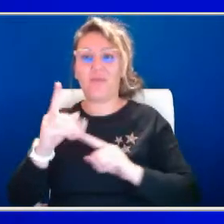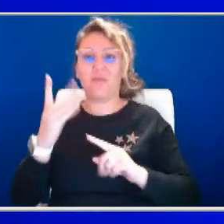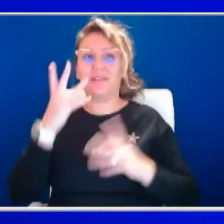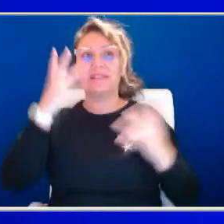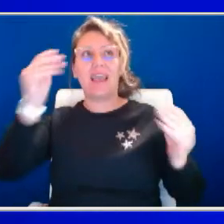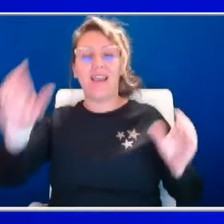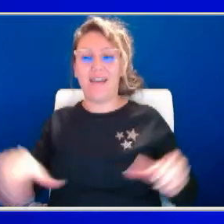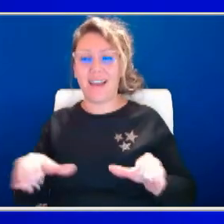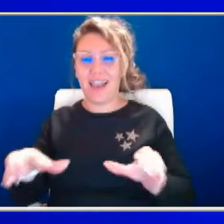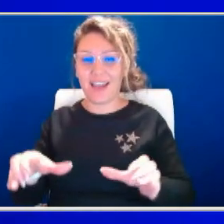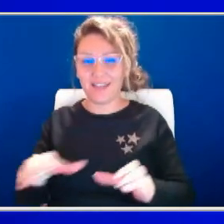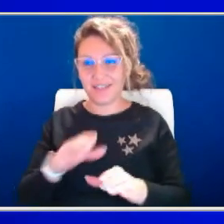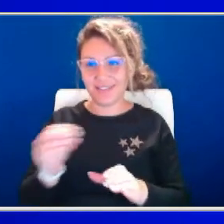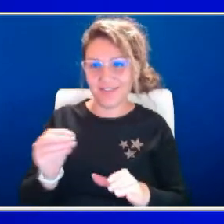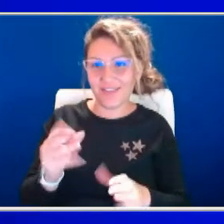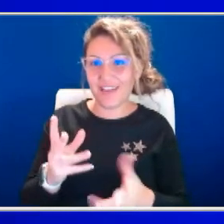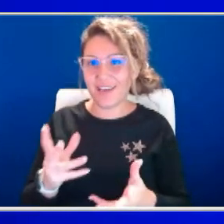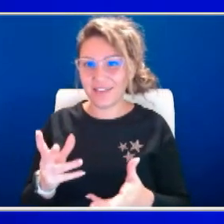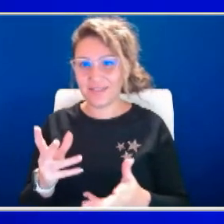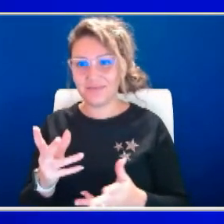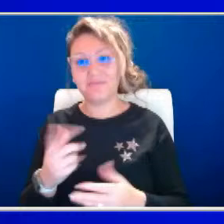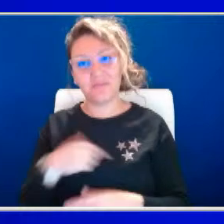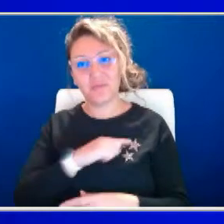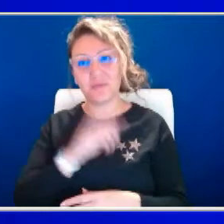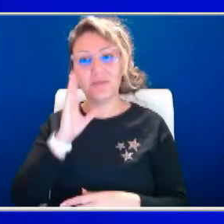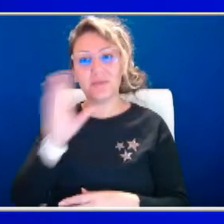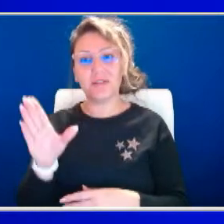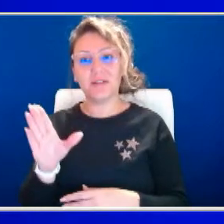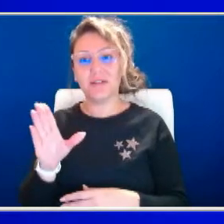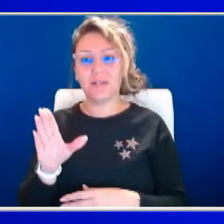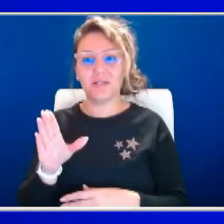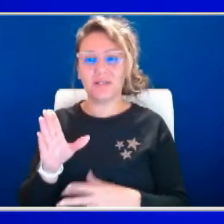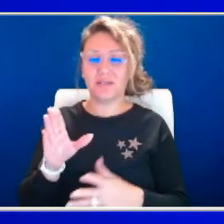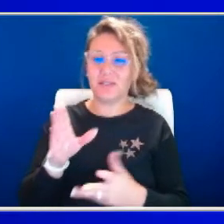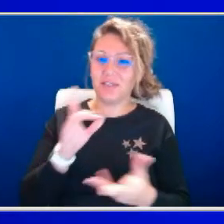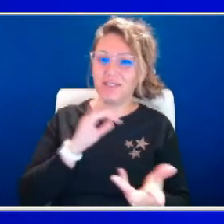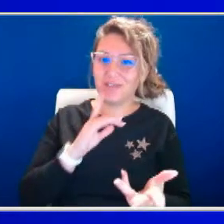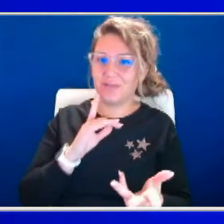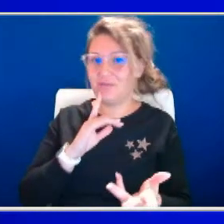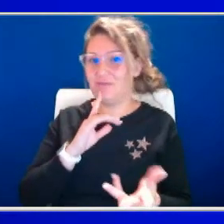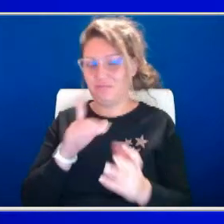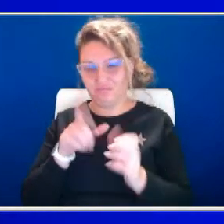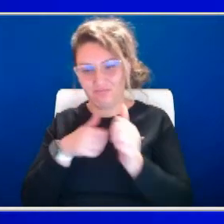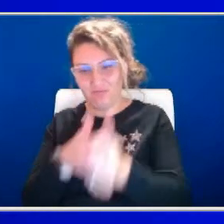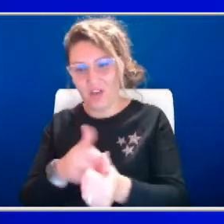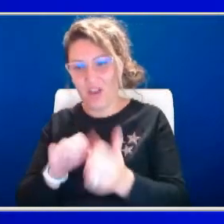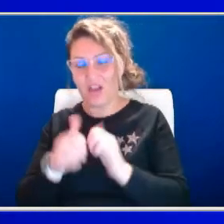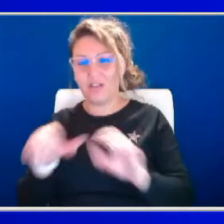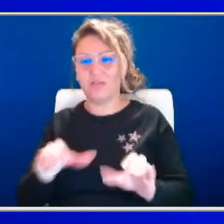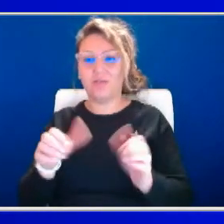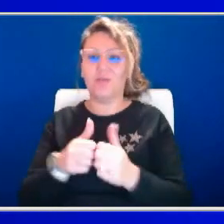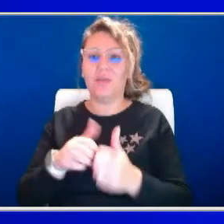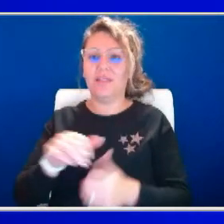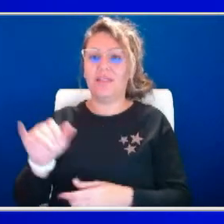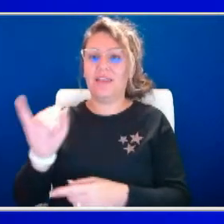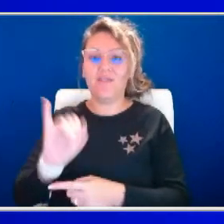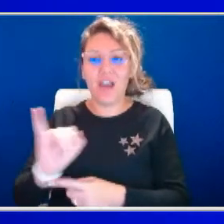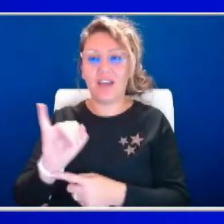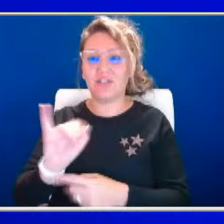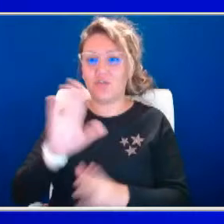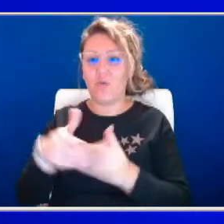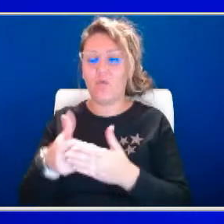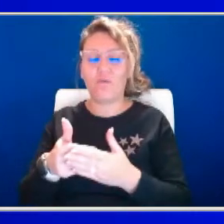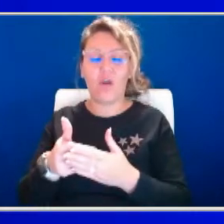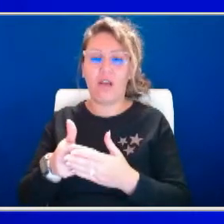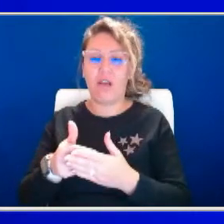we'll keep, you know, a running tab on how we're doing with the infections. I think overall cases are going down.